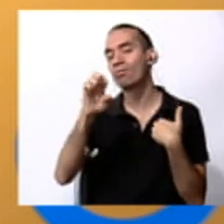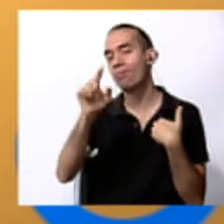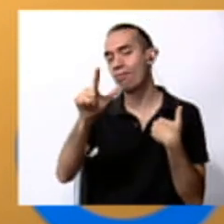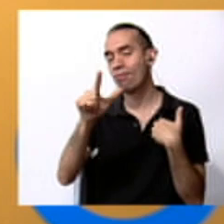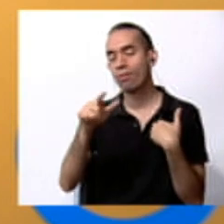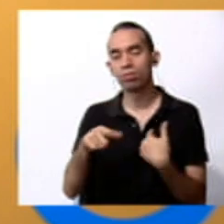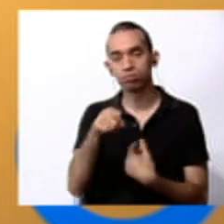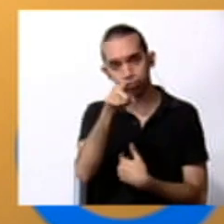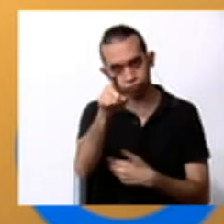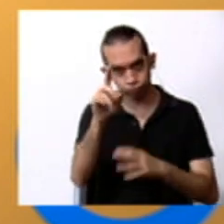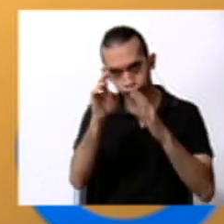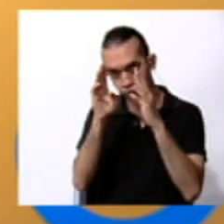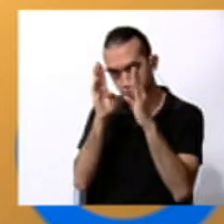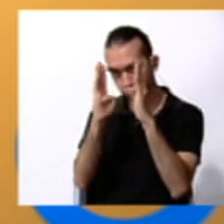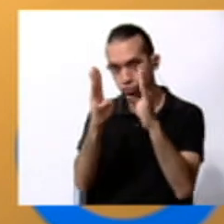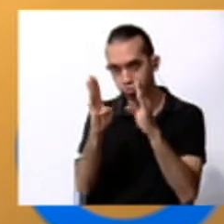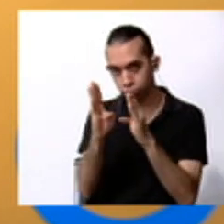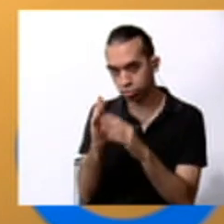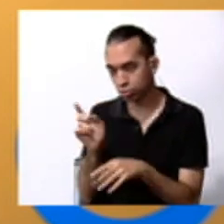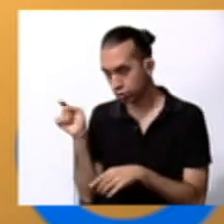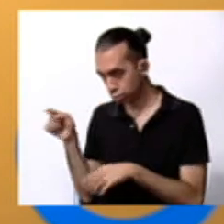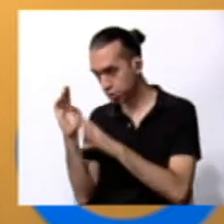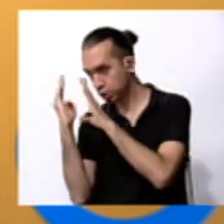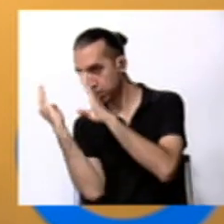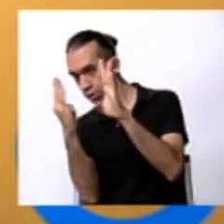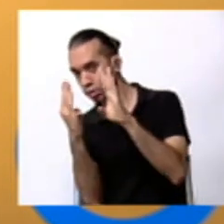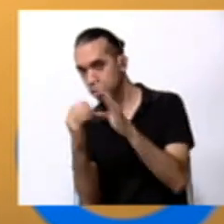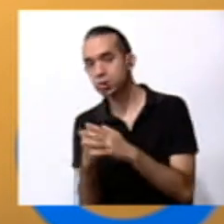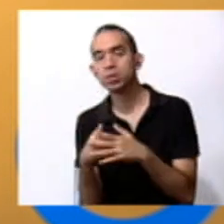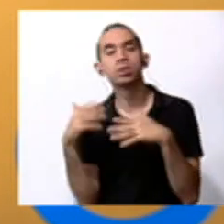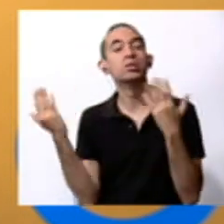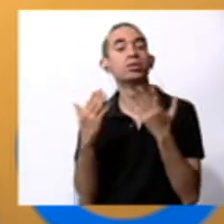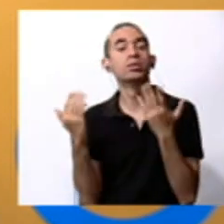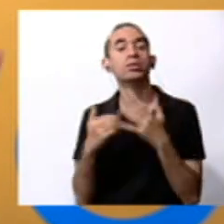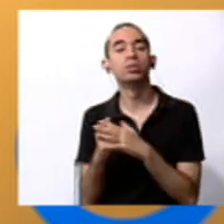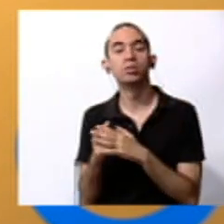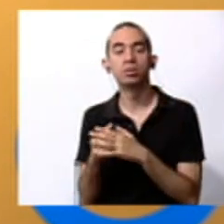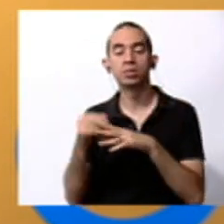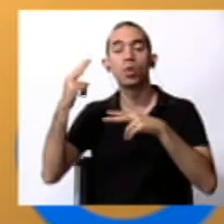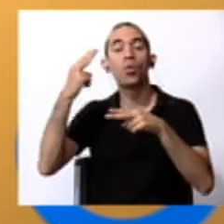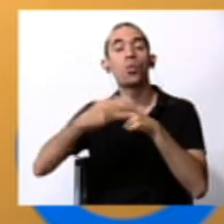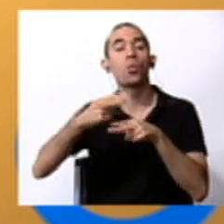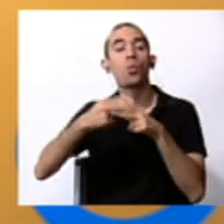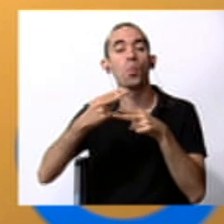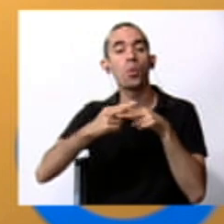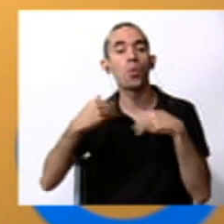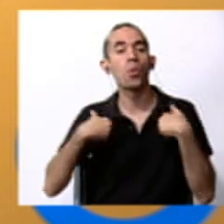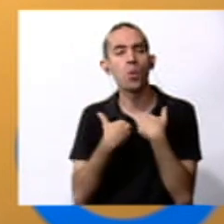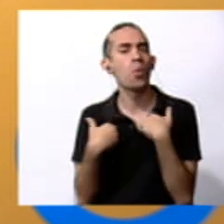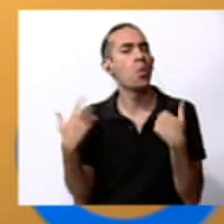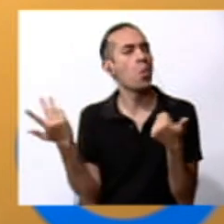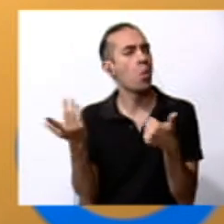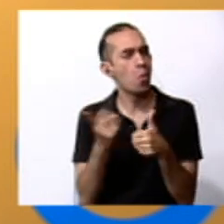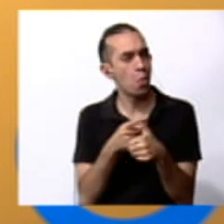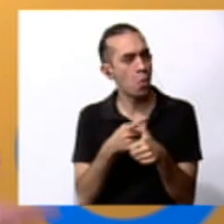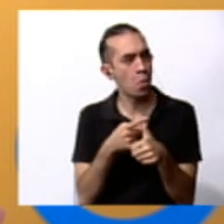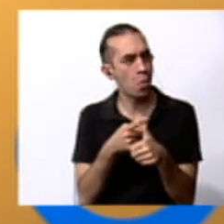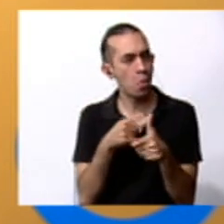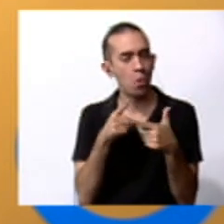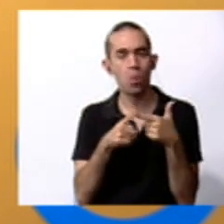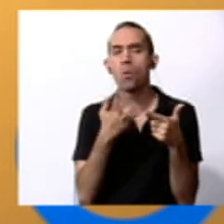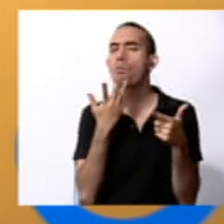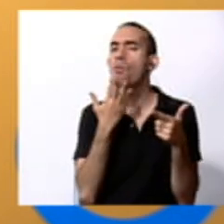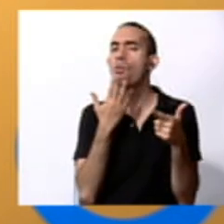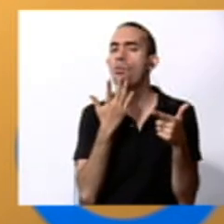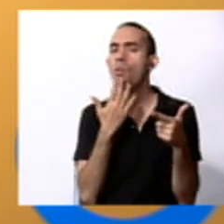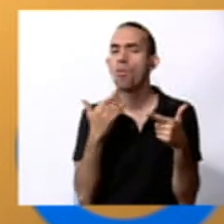pay attention, Zoe, and you at home have to pay attention to the name of the animal, the color of